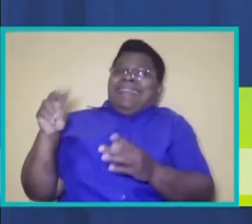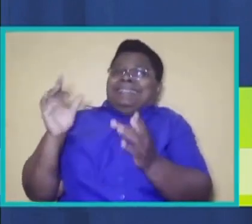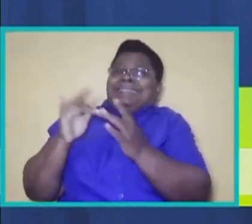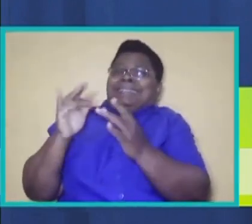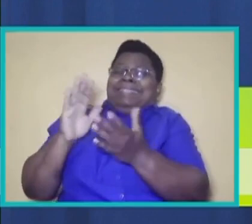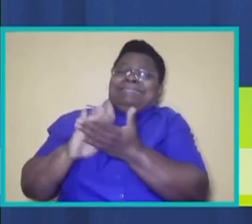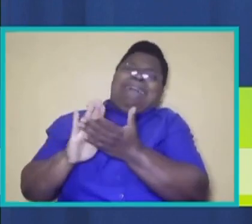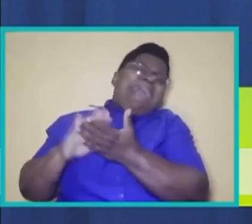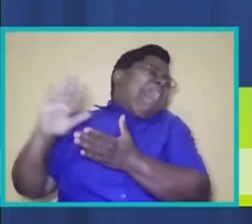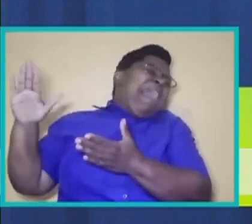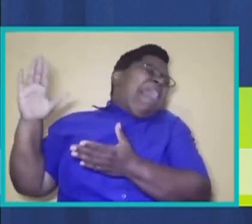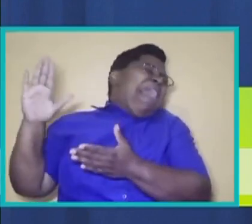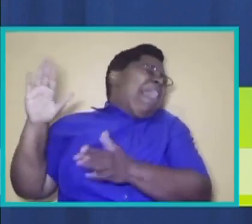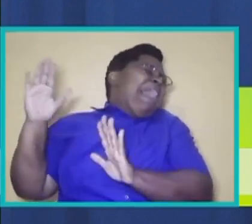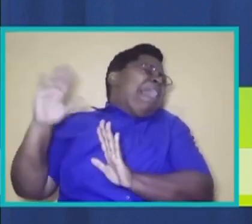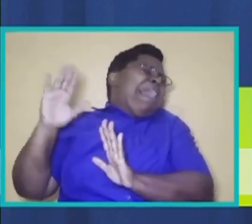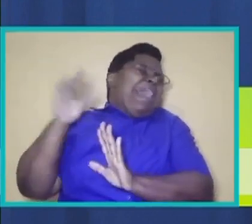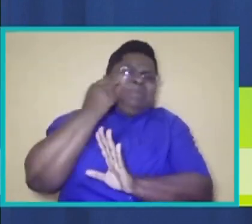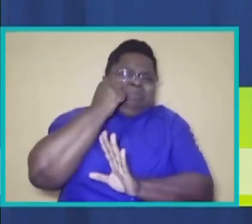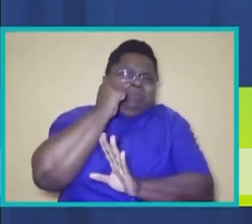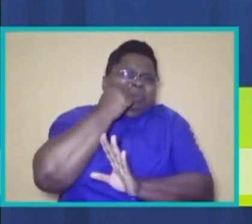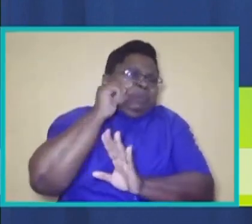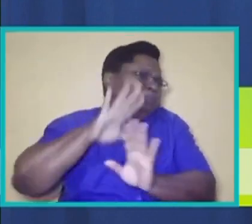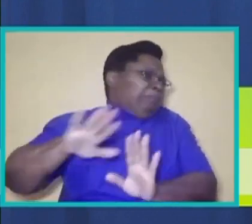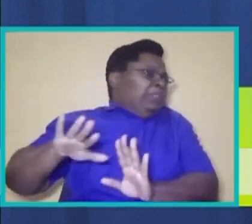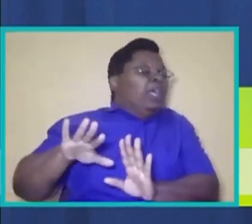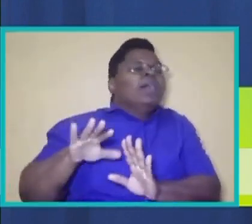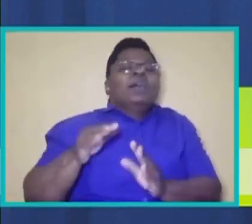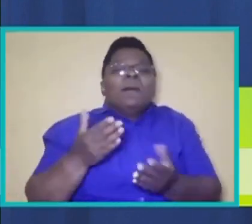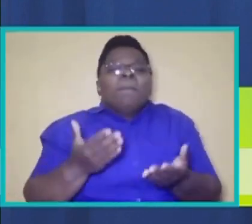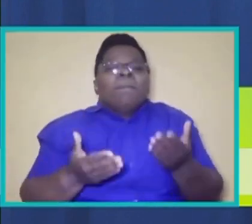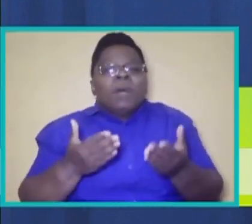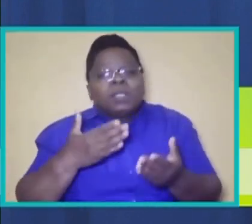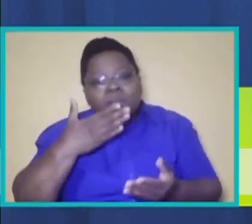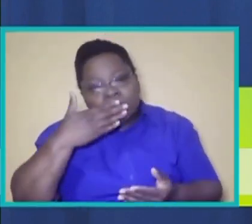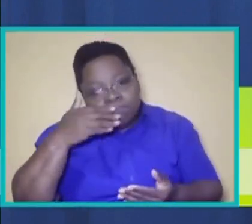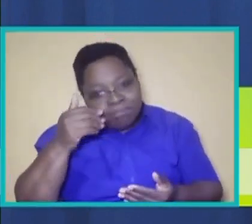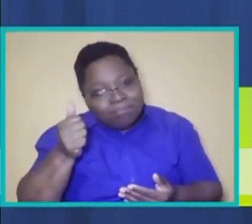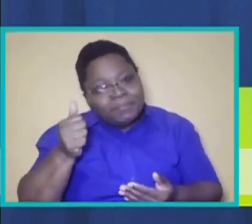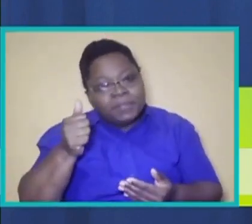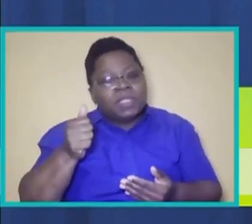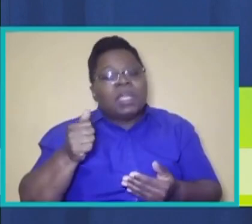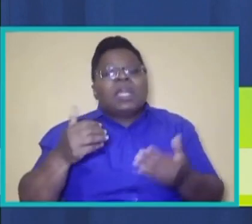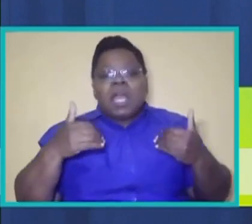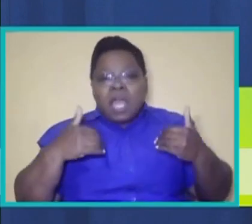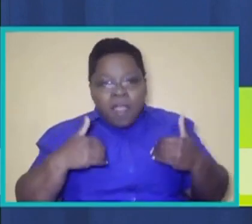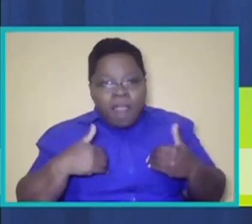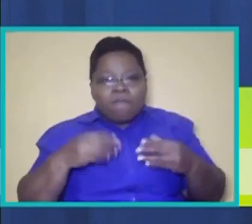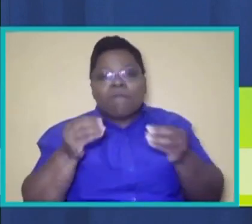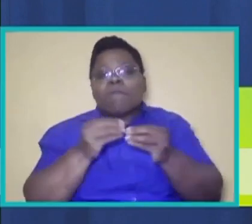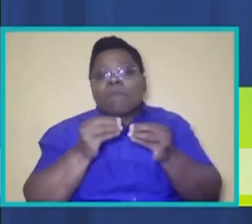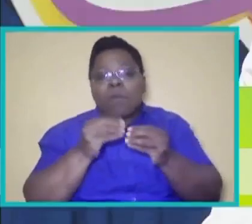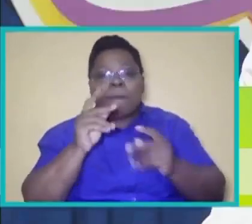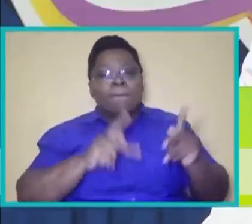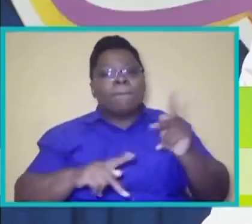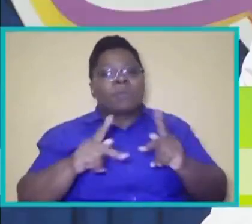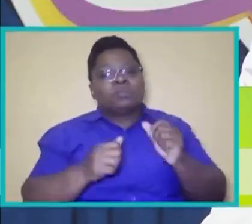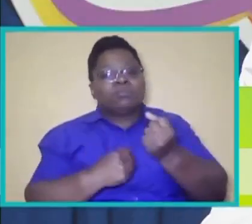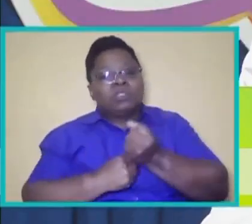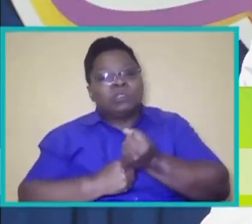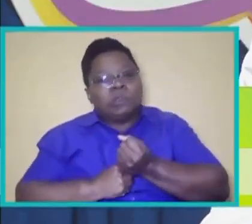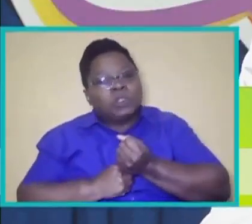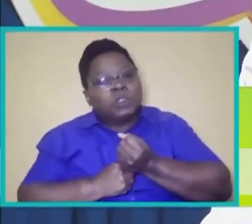be placed in getting guidance officers in schools, social work in schools, because right now we have